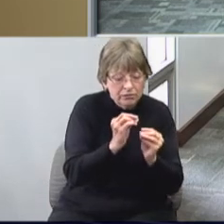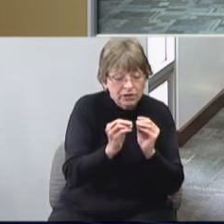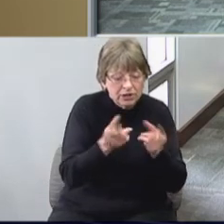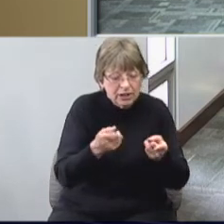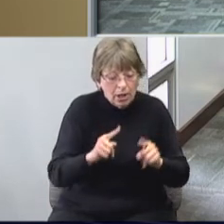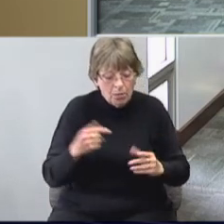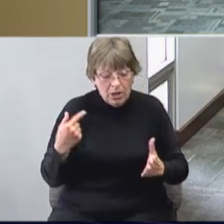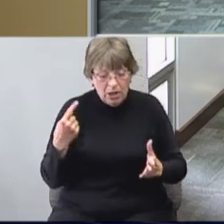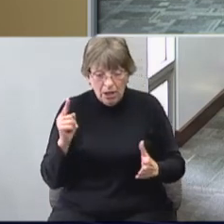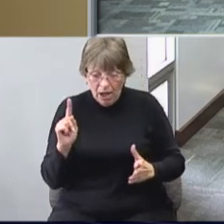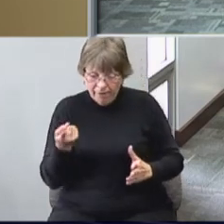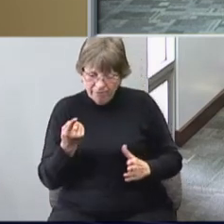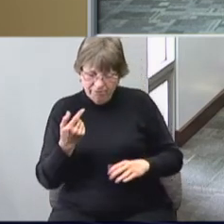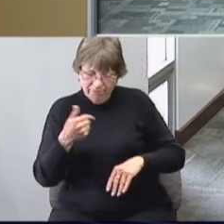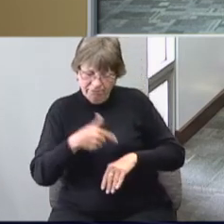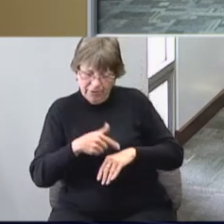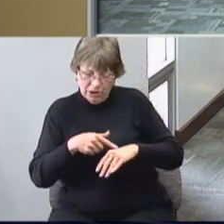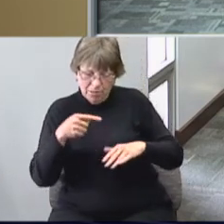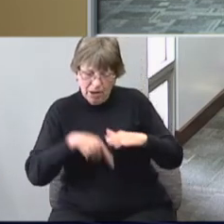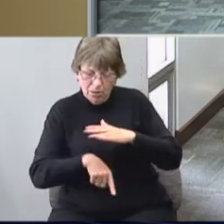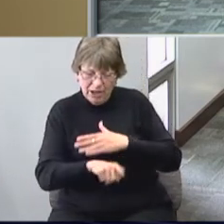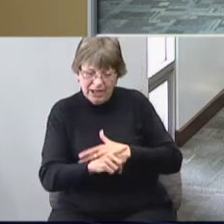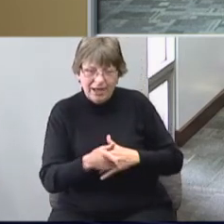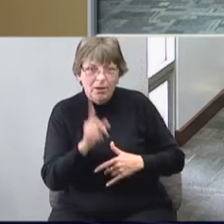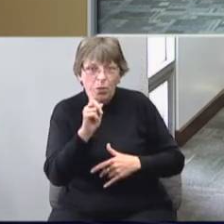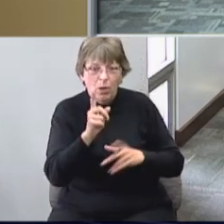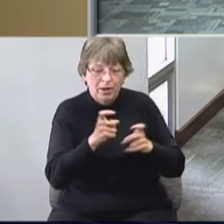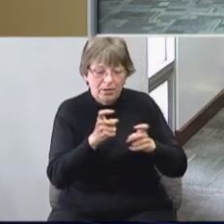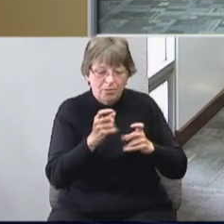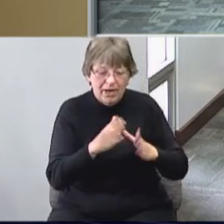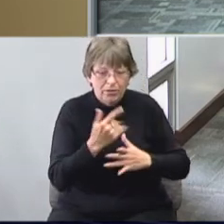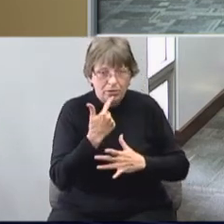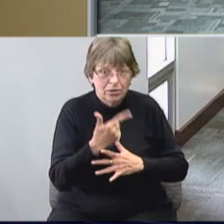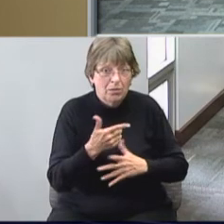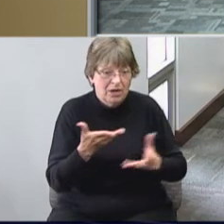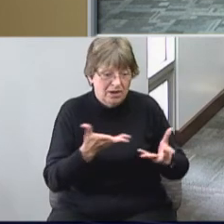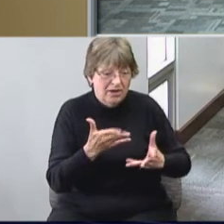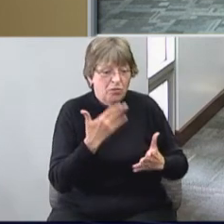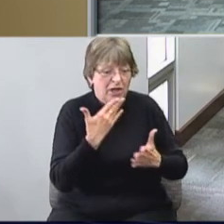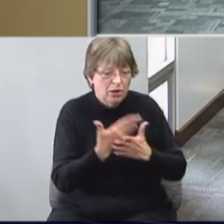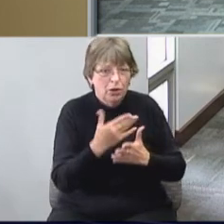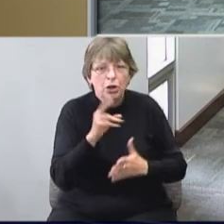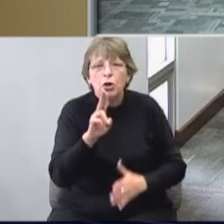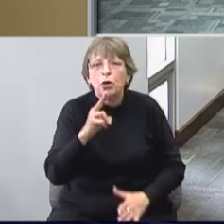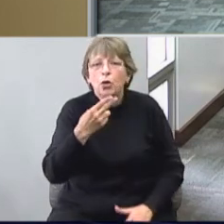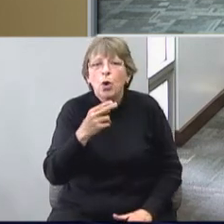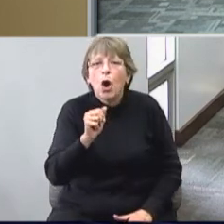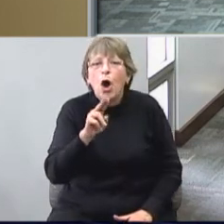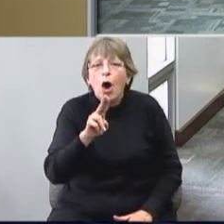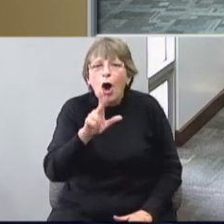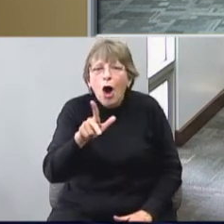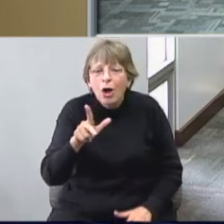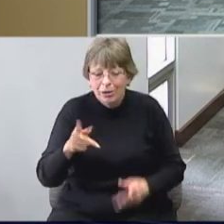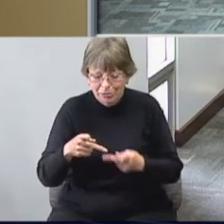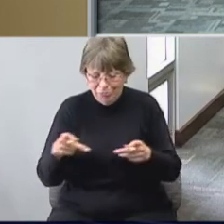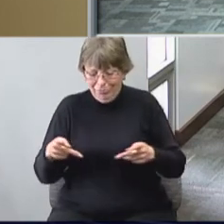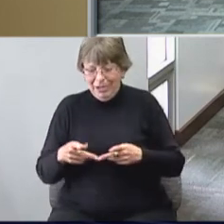hotel, one of the managers told me, "Hey, this could be a good U-Haul place," and